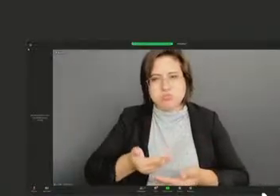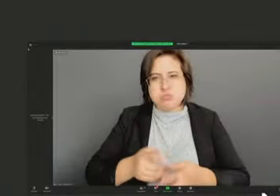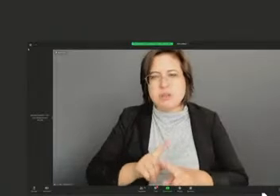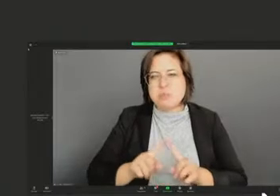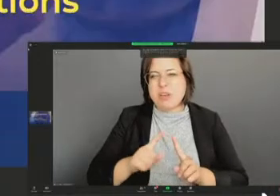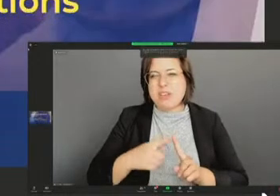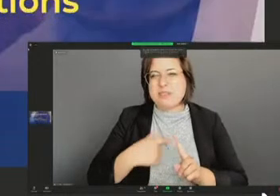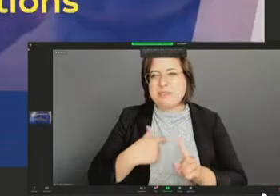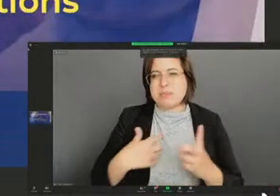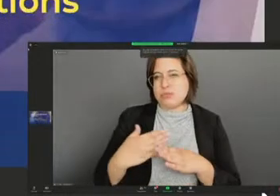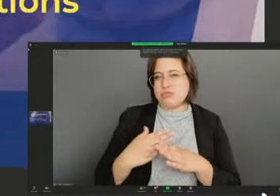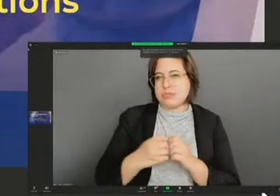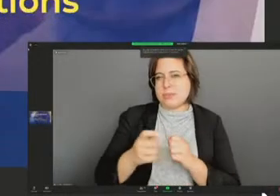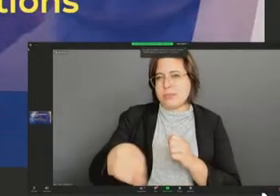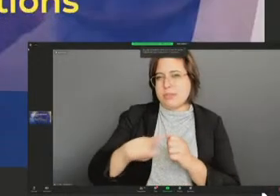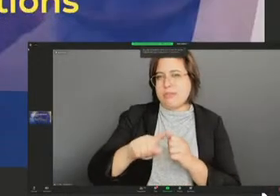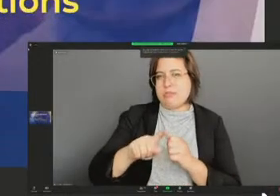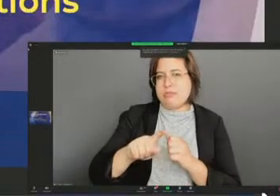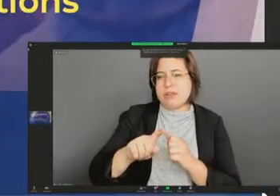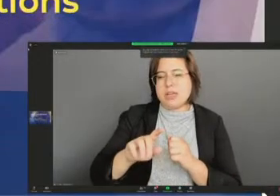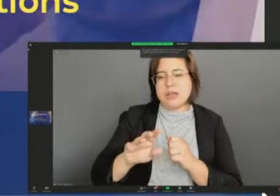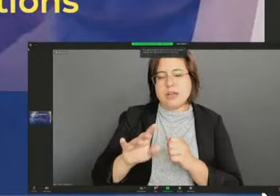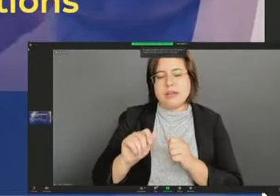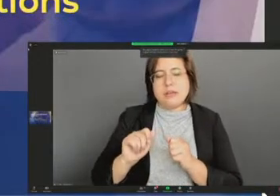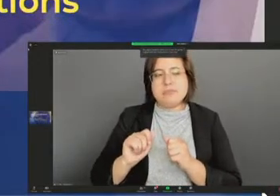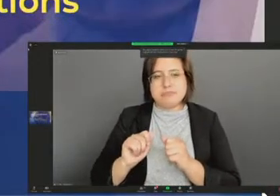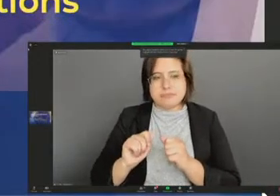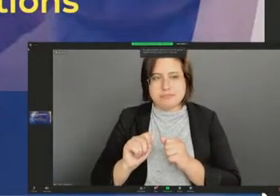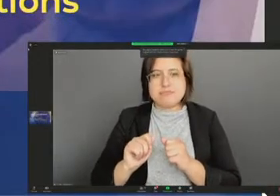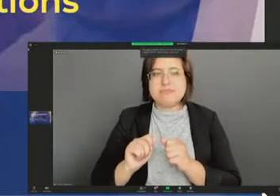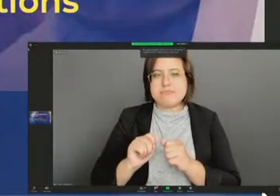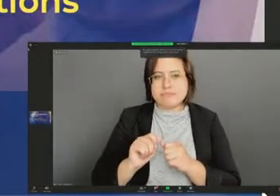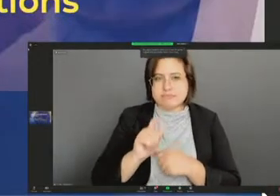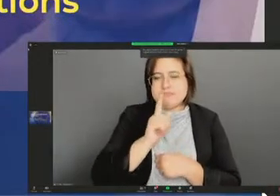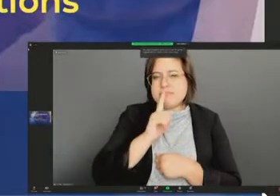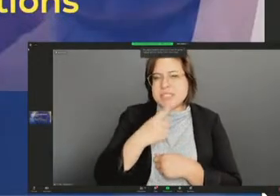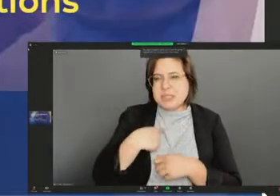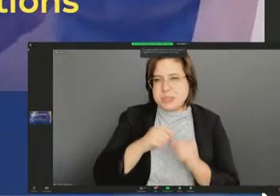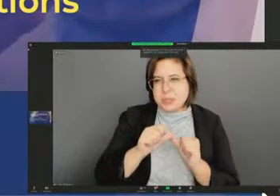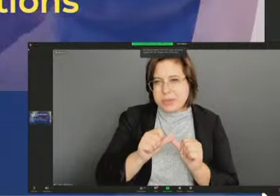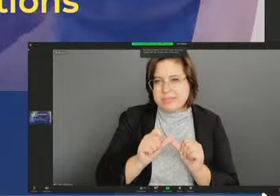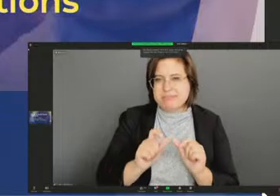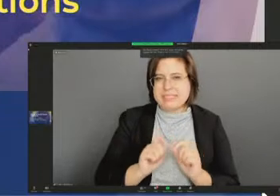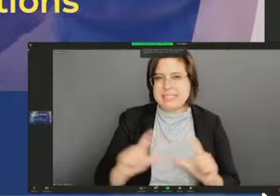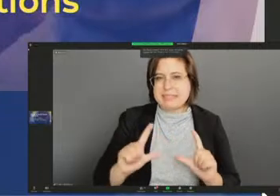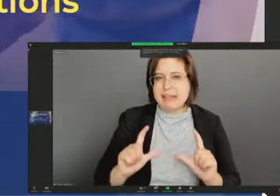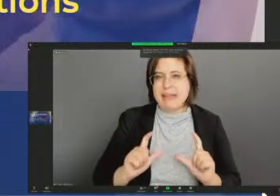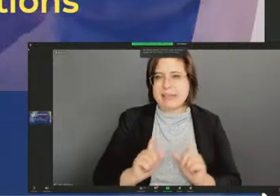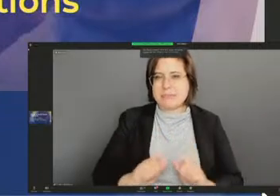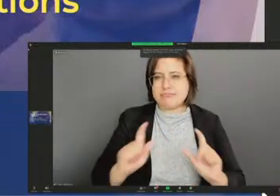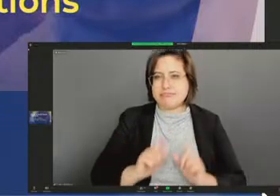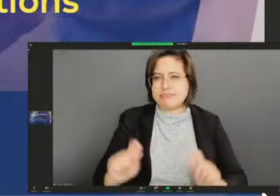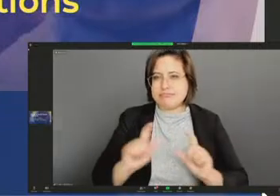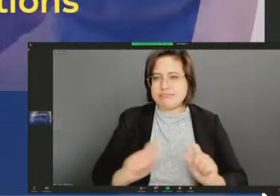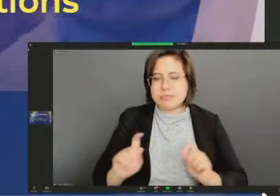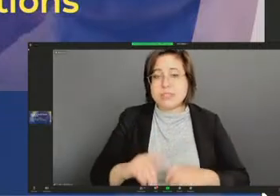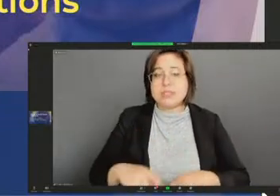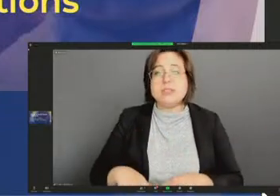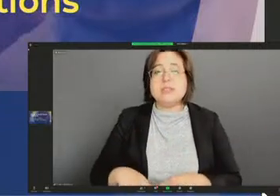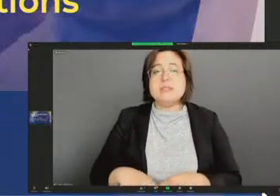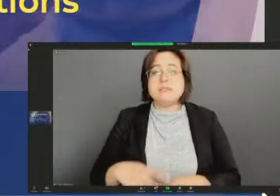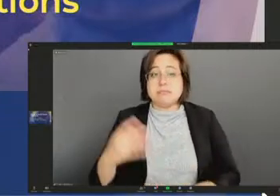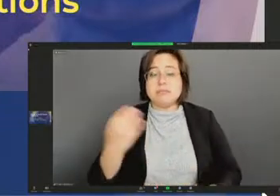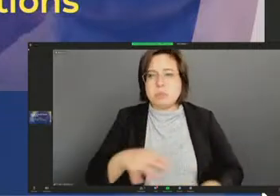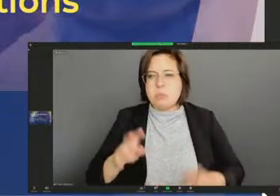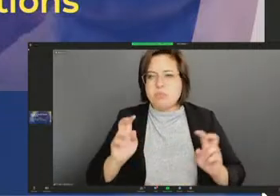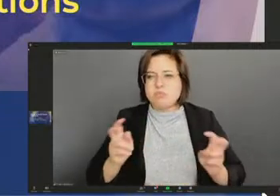to share with you as we actually move forward on the slides that the topic, as some of you have